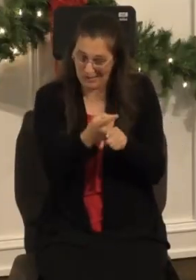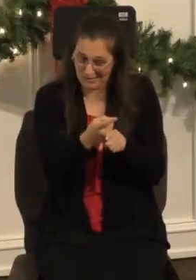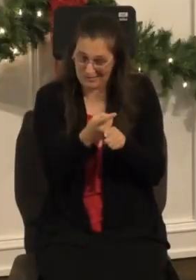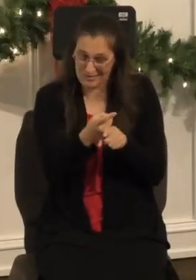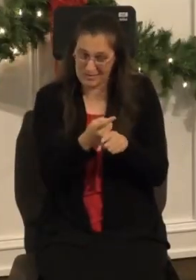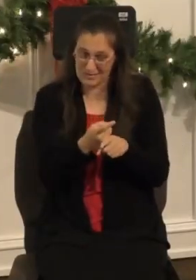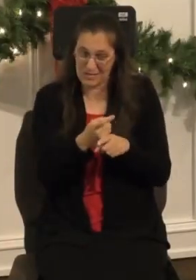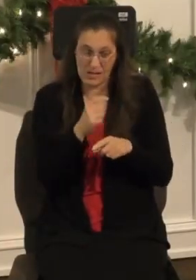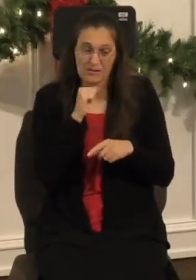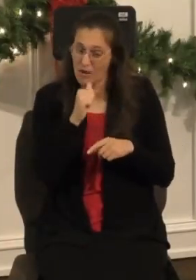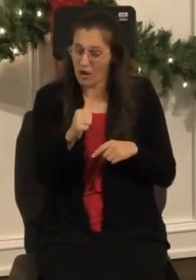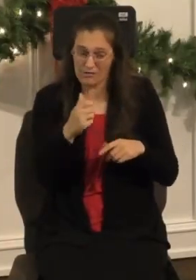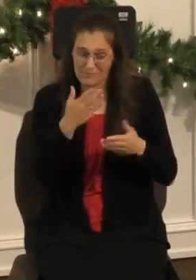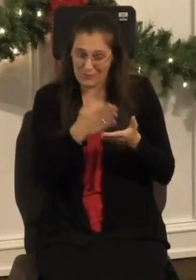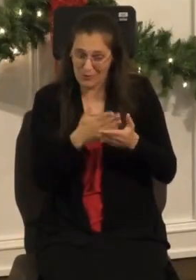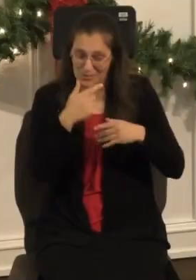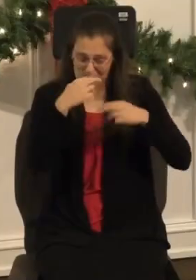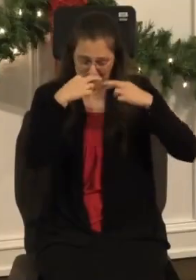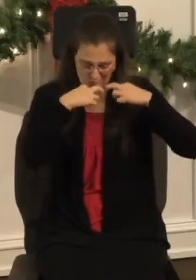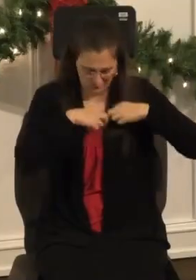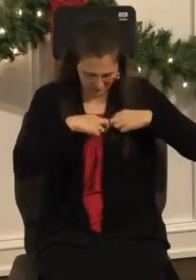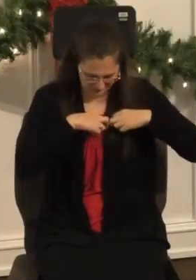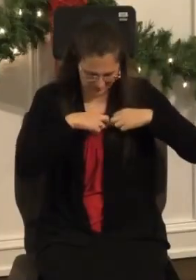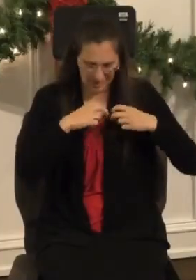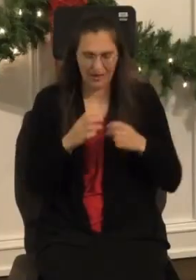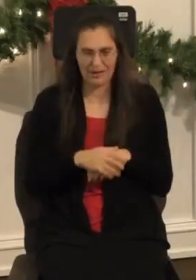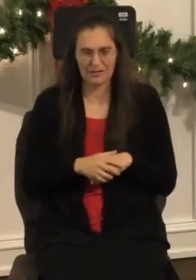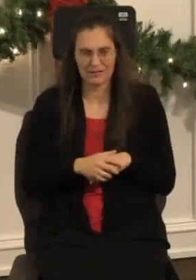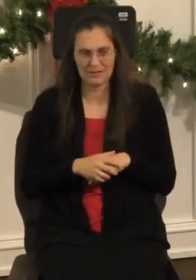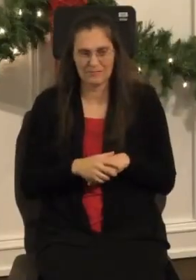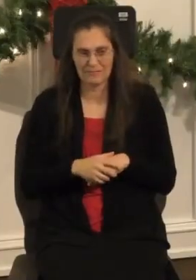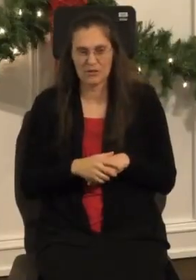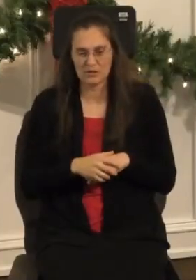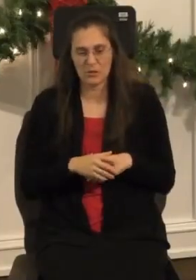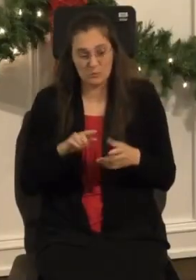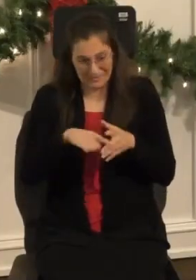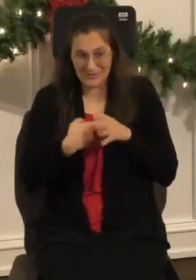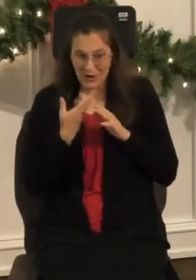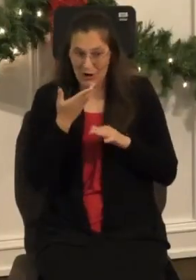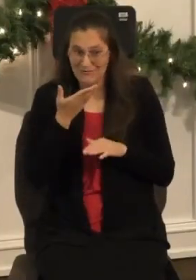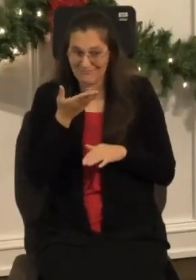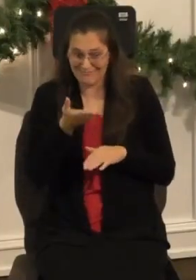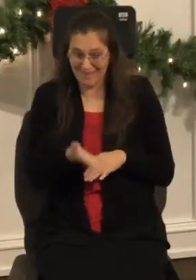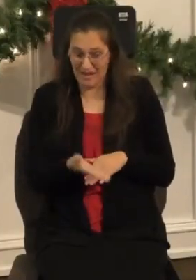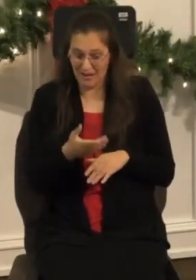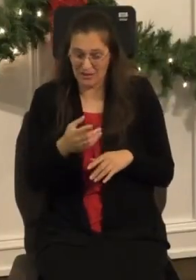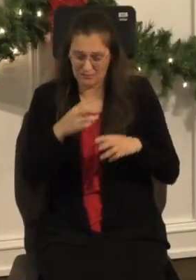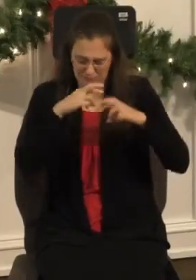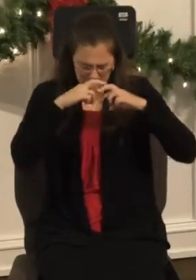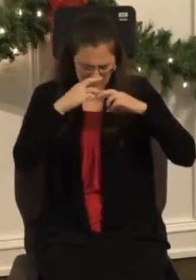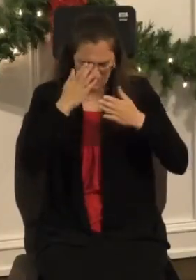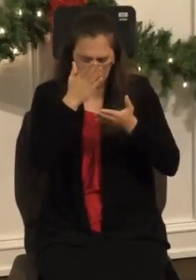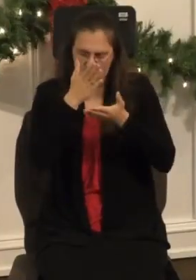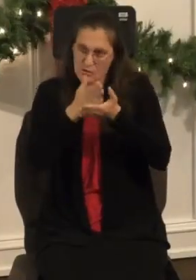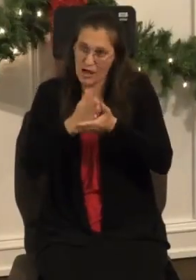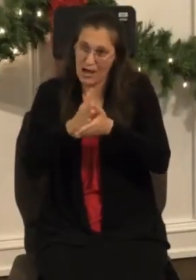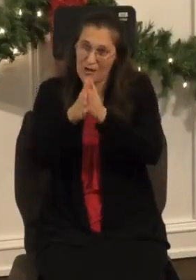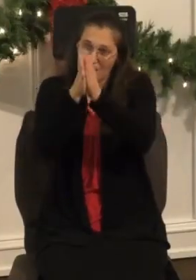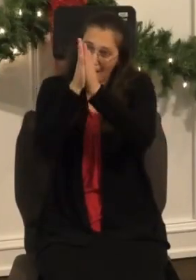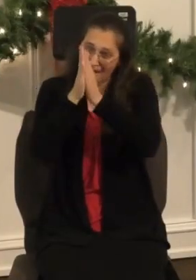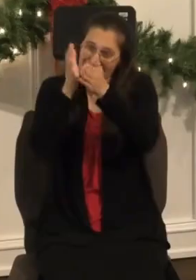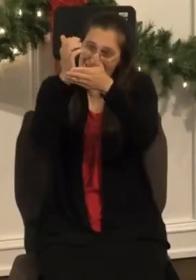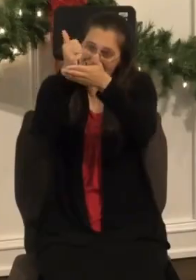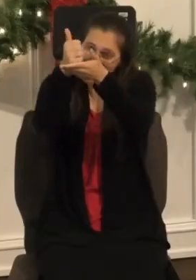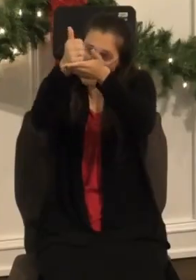first looking inside. And you first start right there. And then you look inside, you stop for a minute, God help